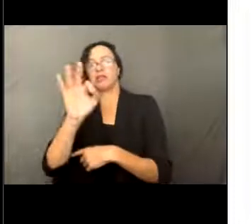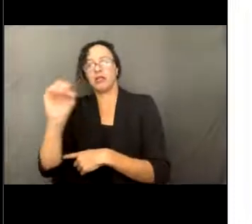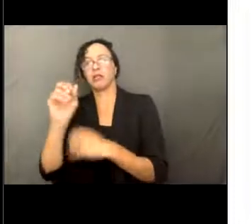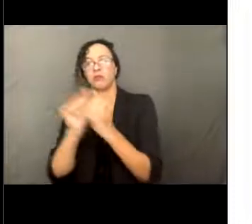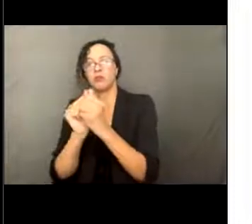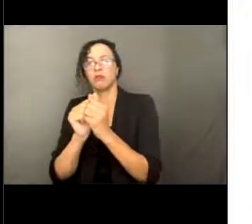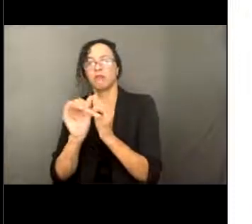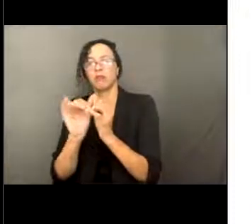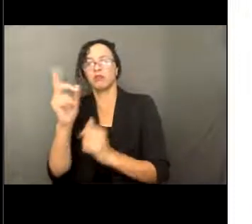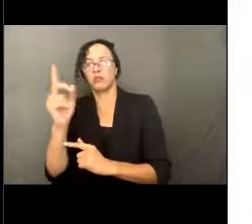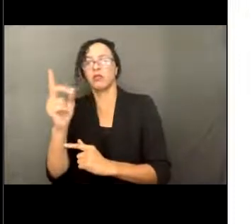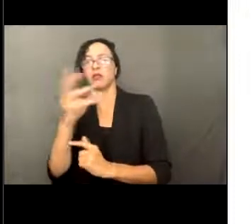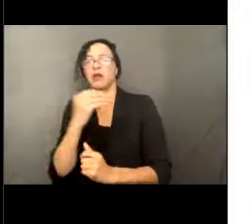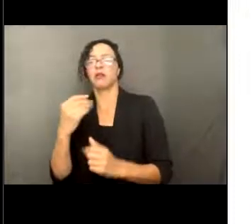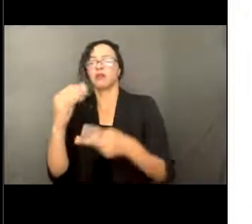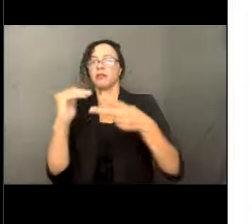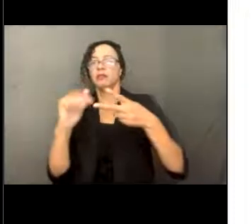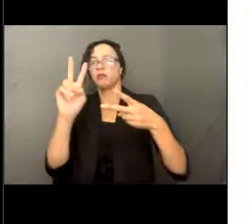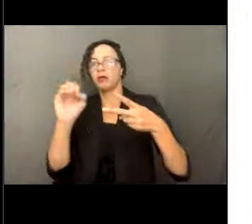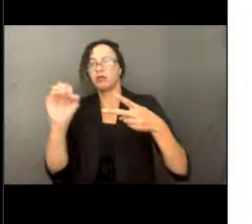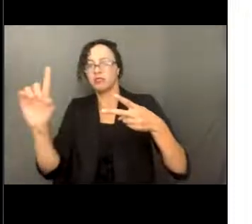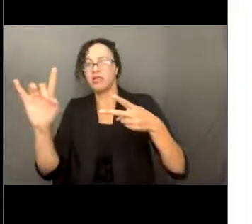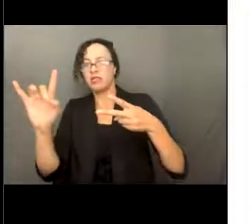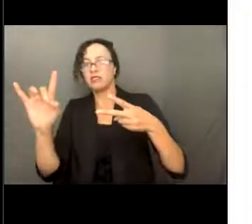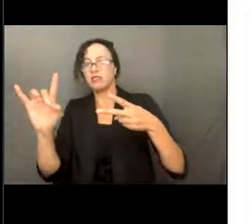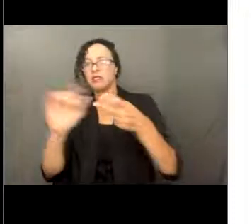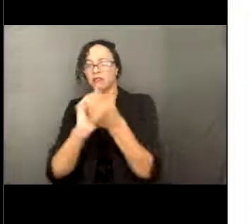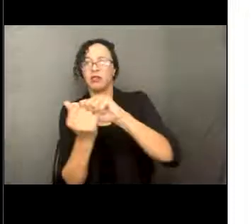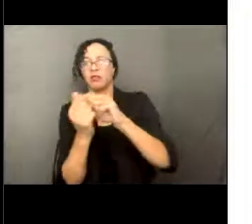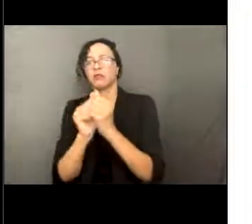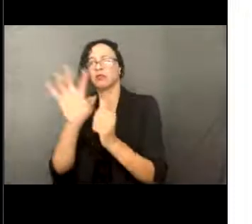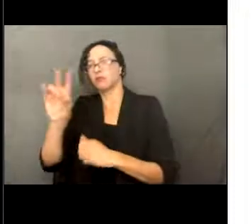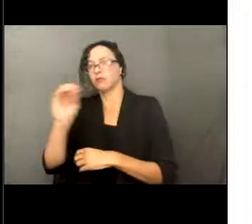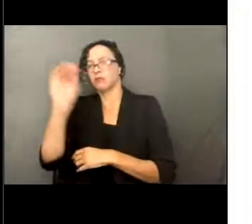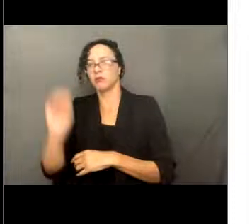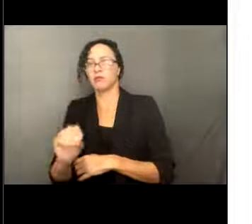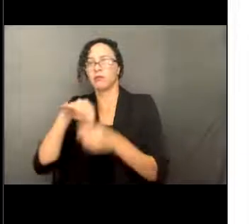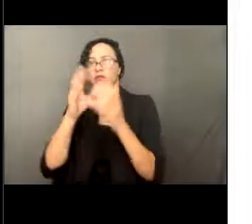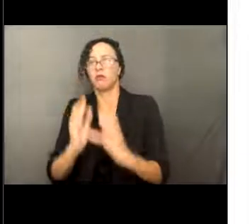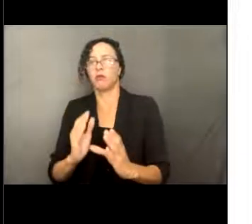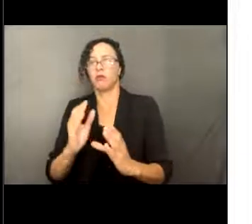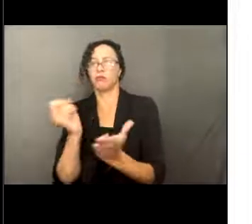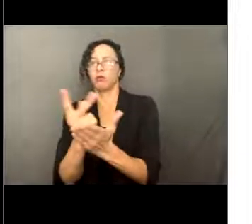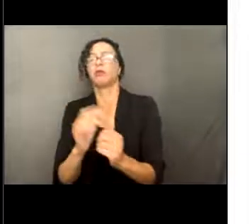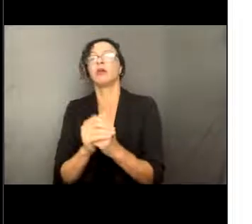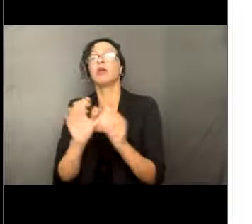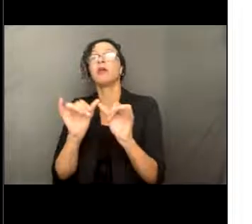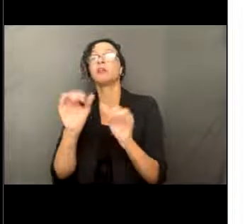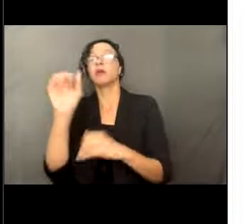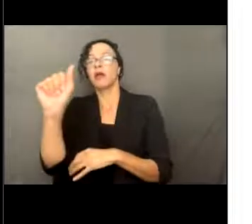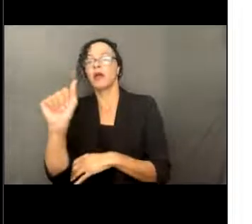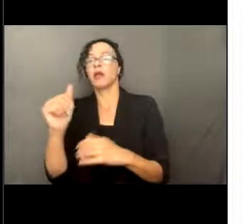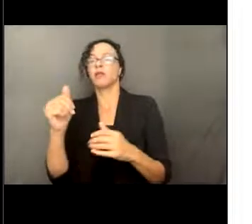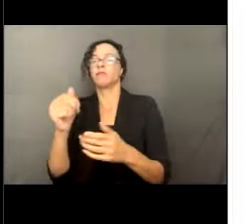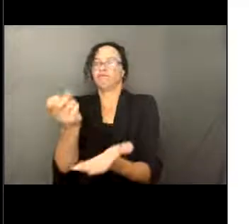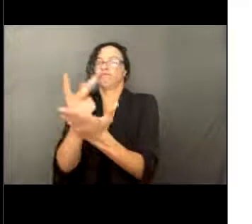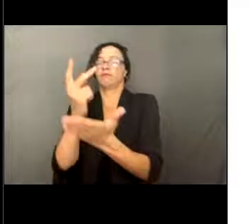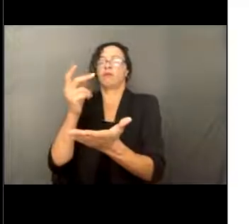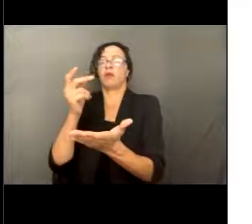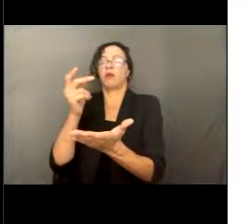2008 with 79% of voter approval. Measure A includes funding off the top for the Highway 101 project, which you